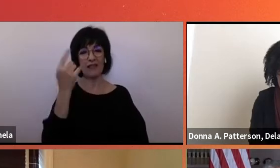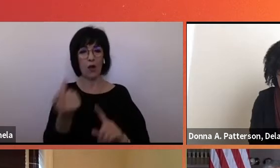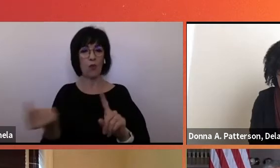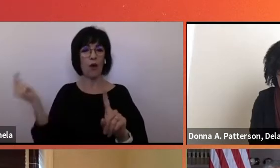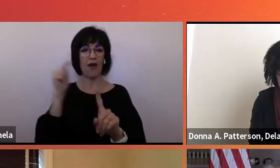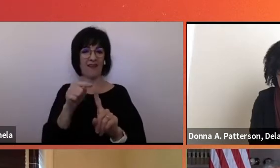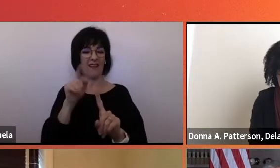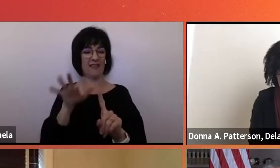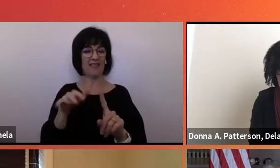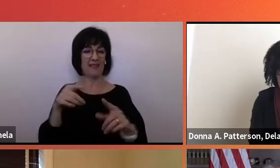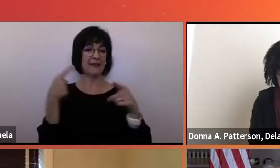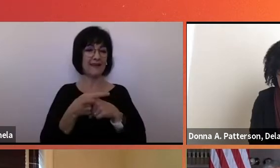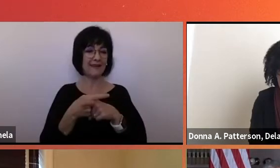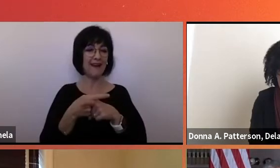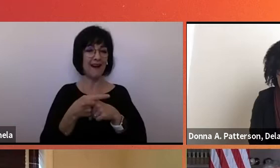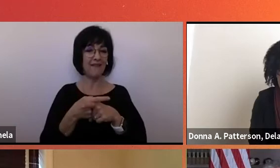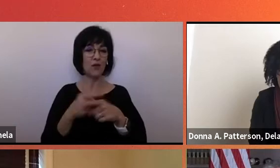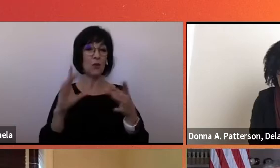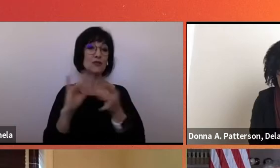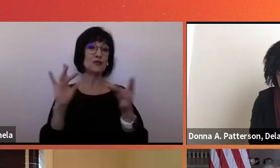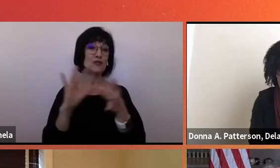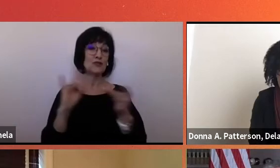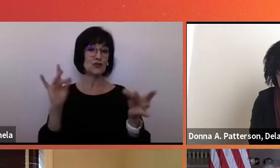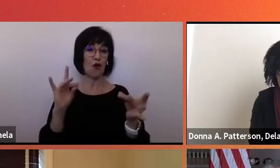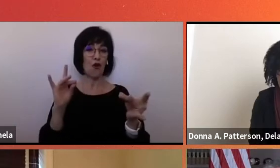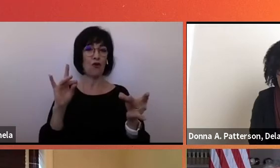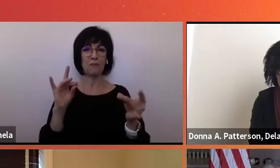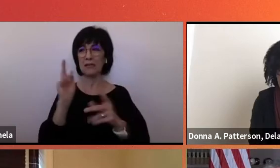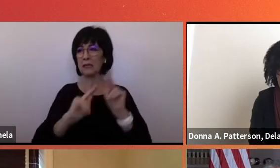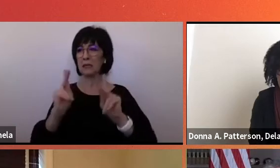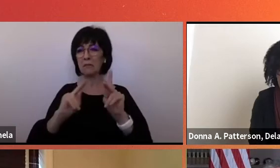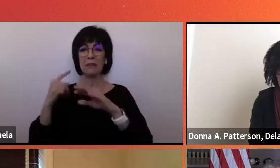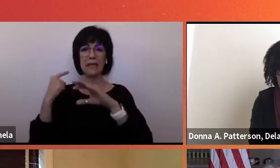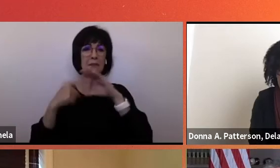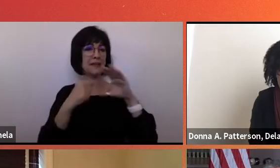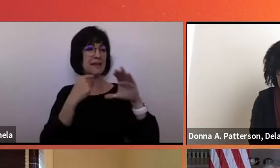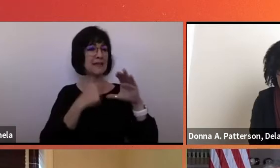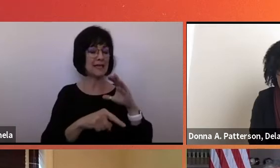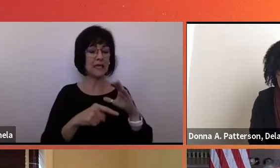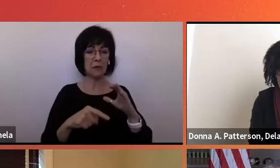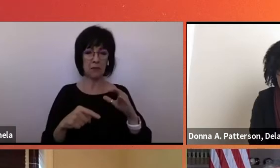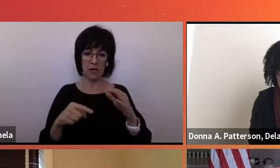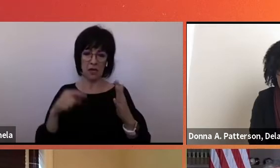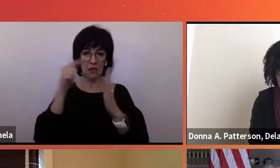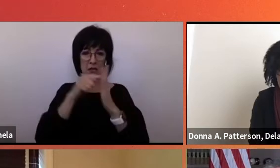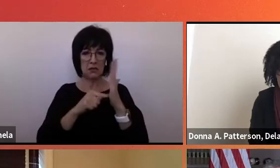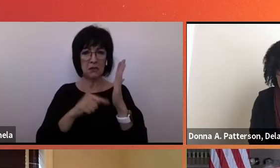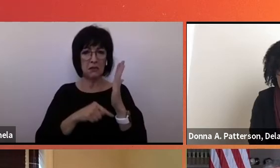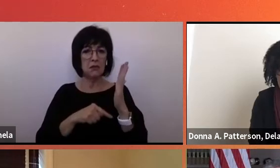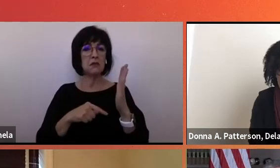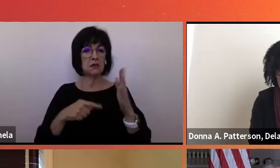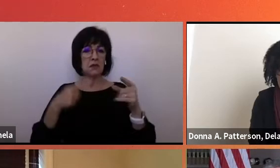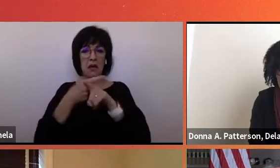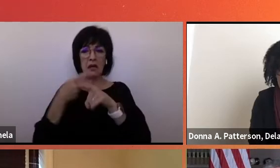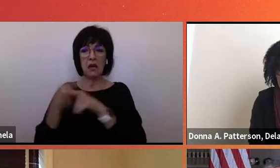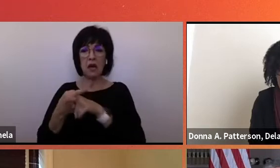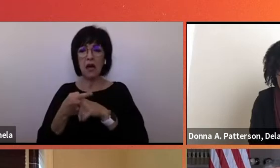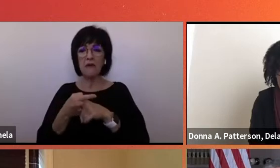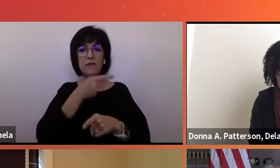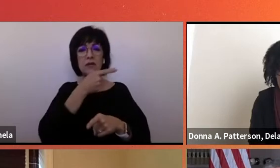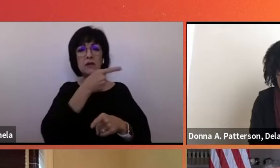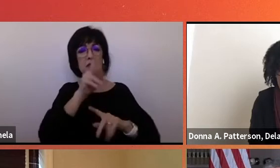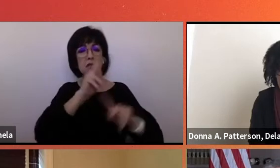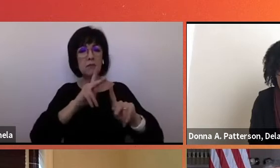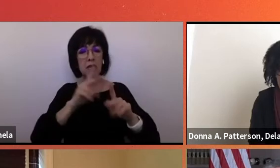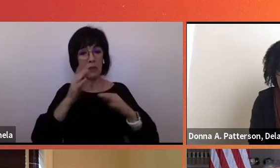that, again, we talked about getting these emails, we talked about conflict and when did slavery end? Well, it didn't end